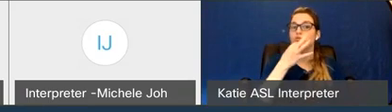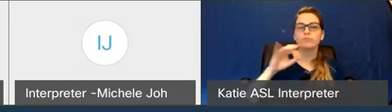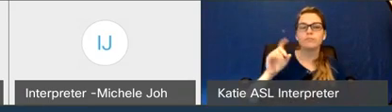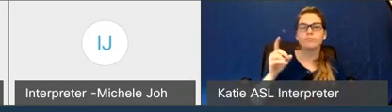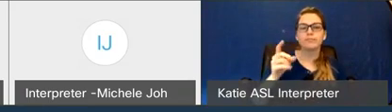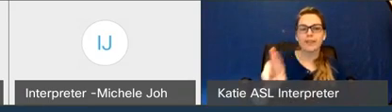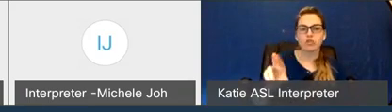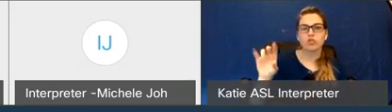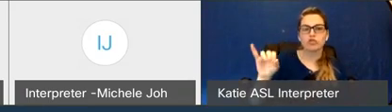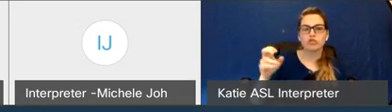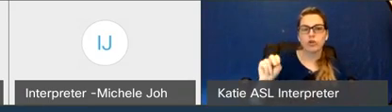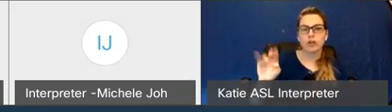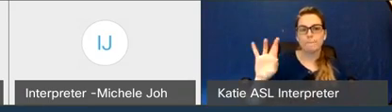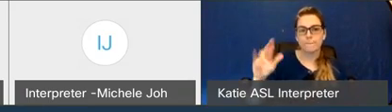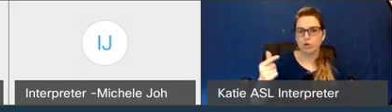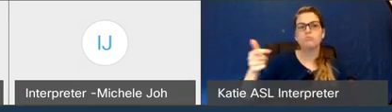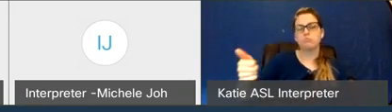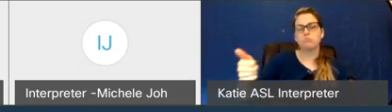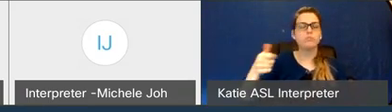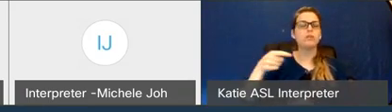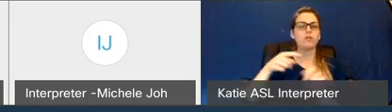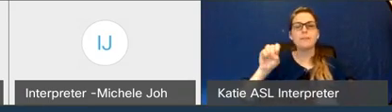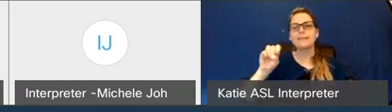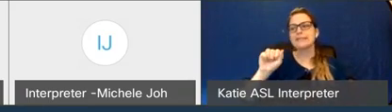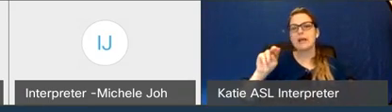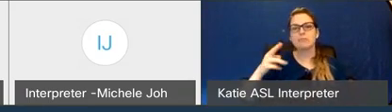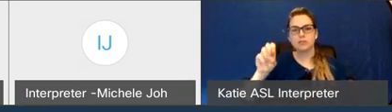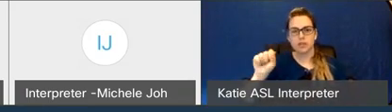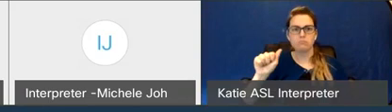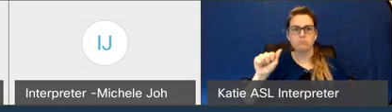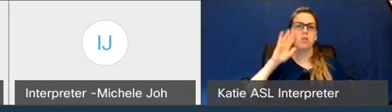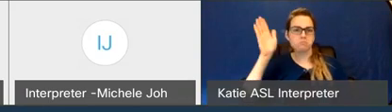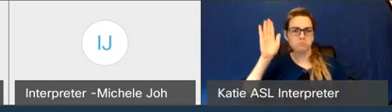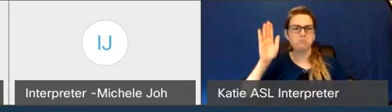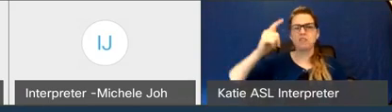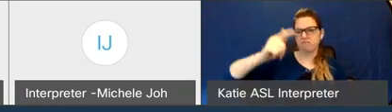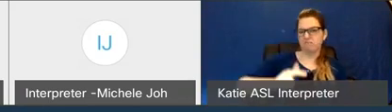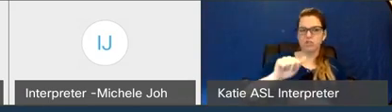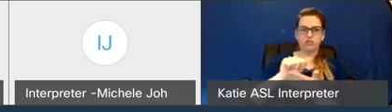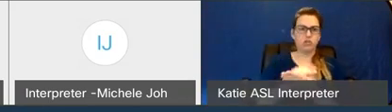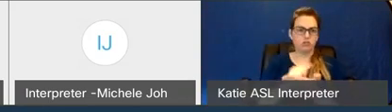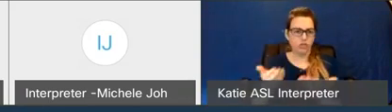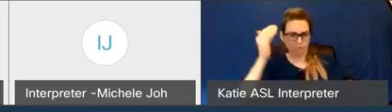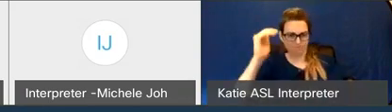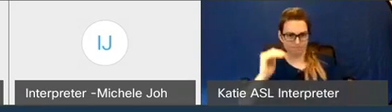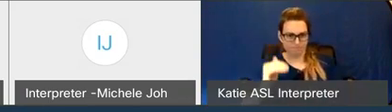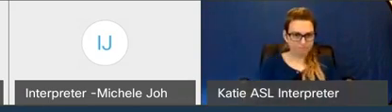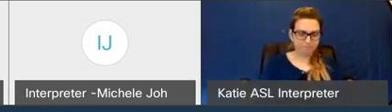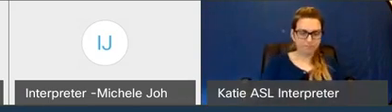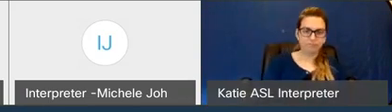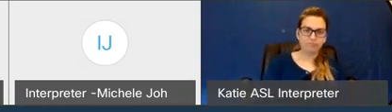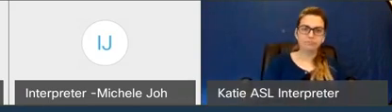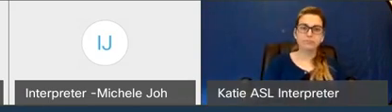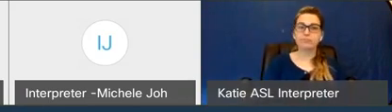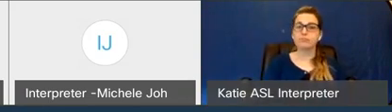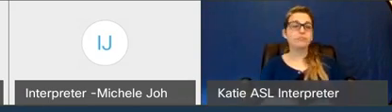from SAMHSA. Presentations from Dr. Westreich, Judge Meyer, and Andy Brown will follow. So at this time, I